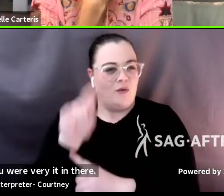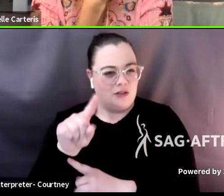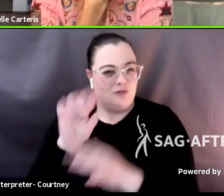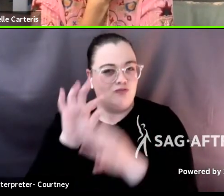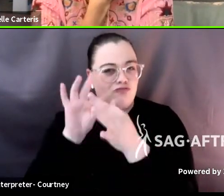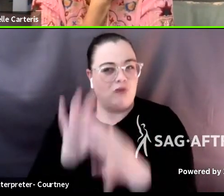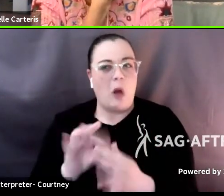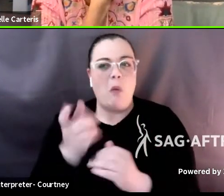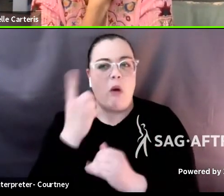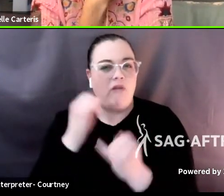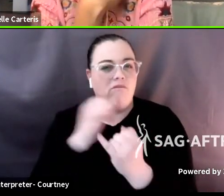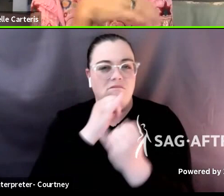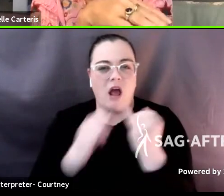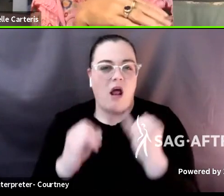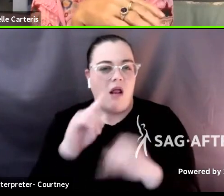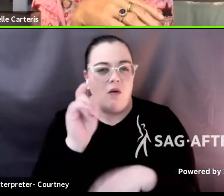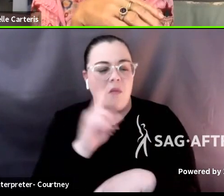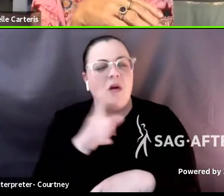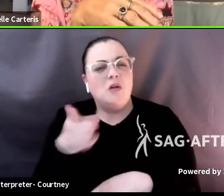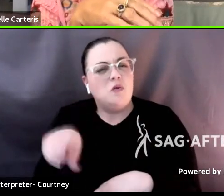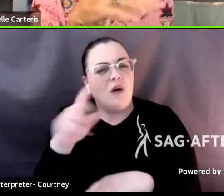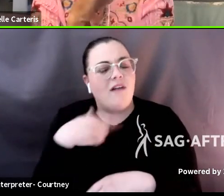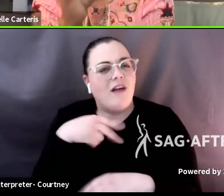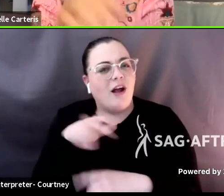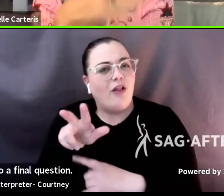we have, but do you guys have a third